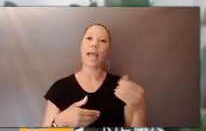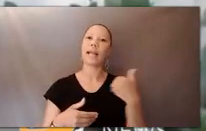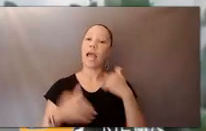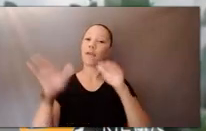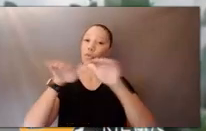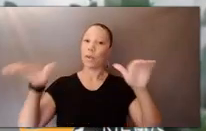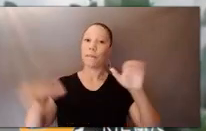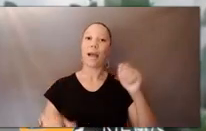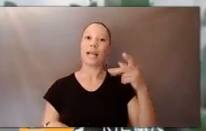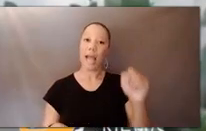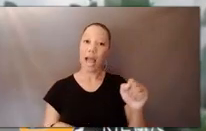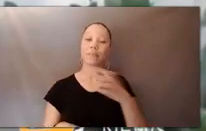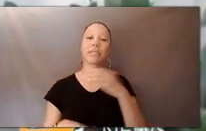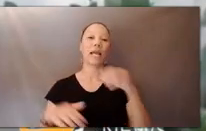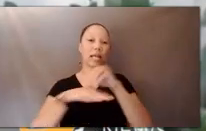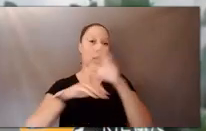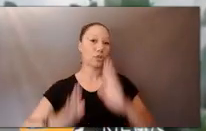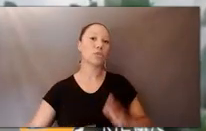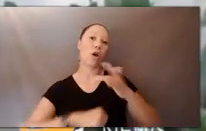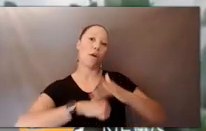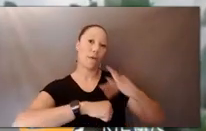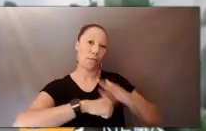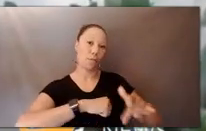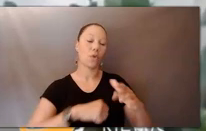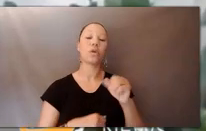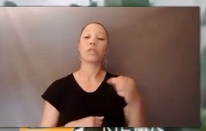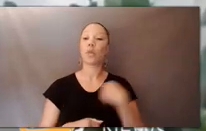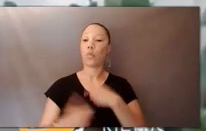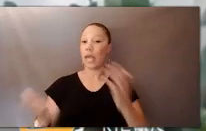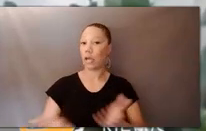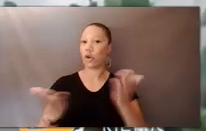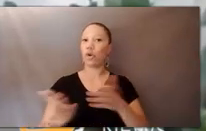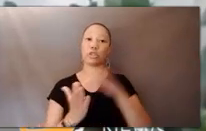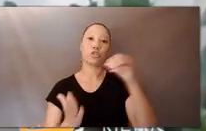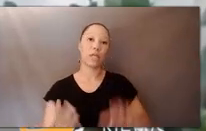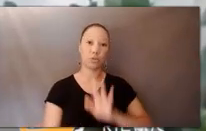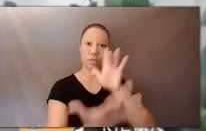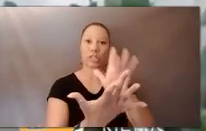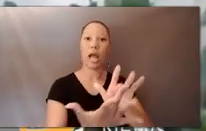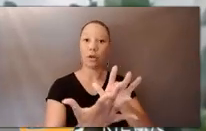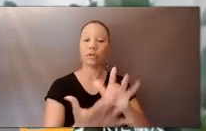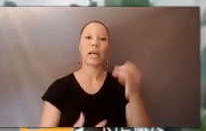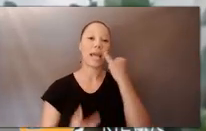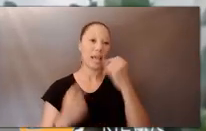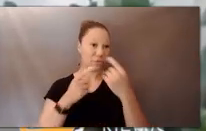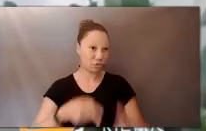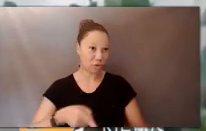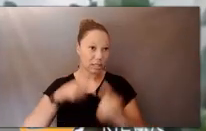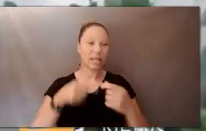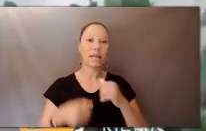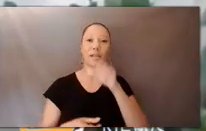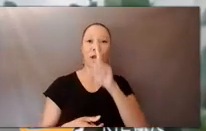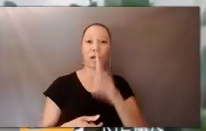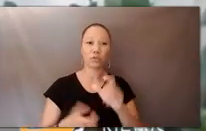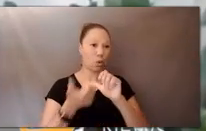apps and made themselves available to kids. So we really encourage students to reach out. And if they're struggling and don't know who to connect with, call our